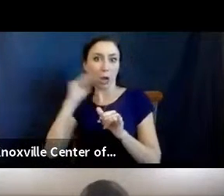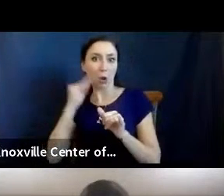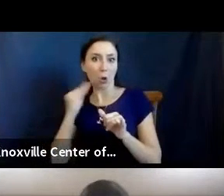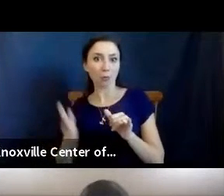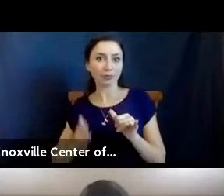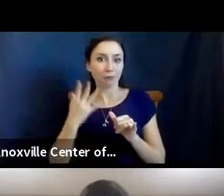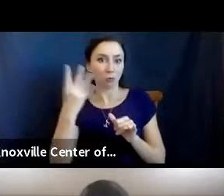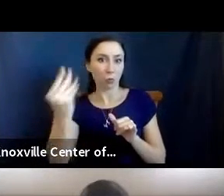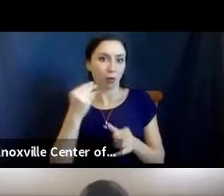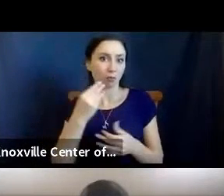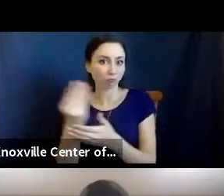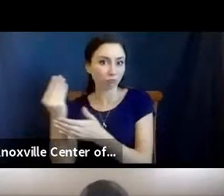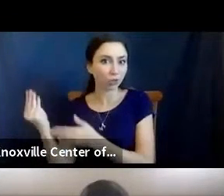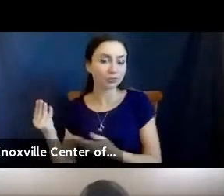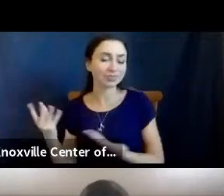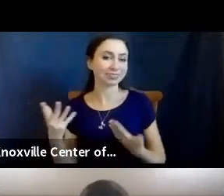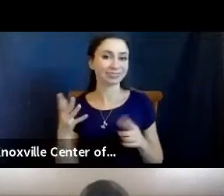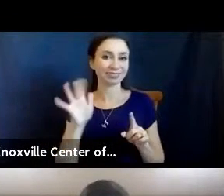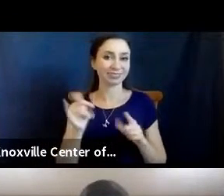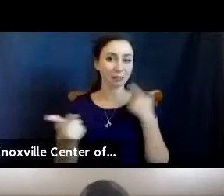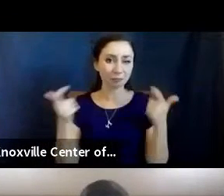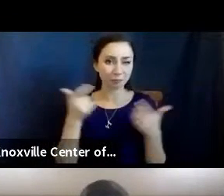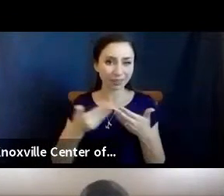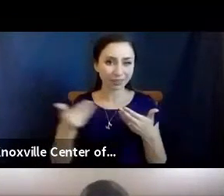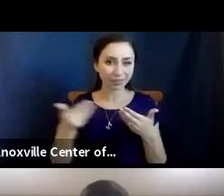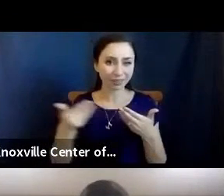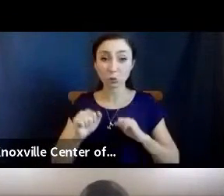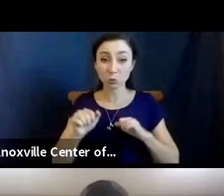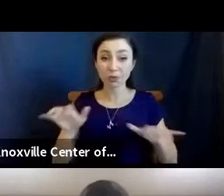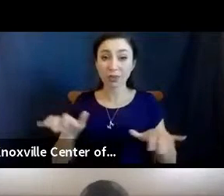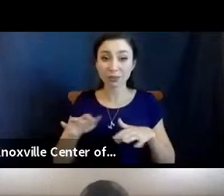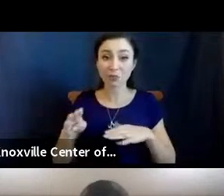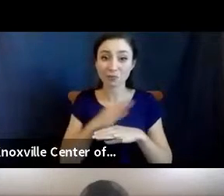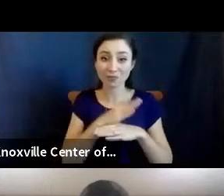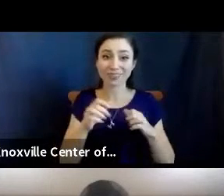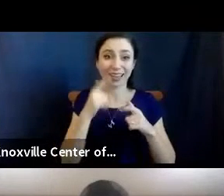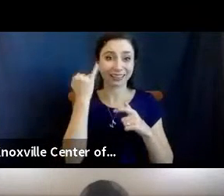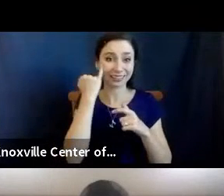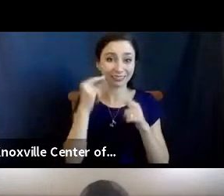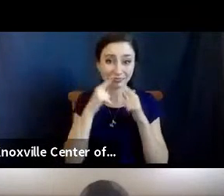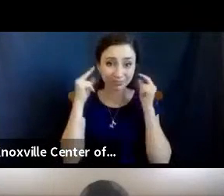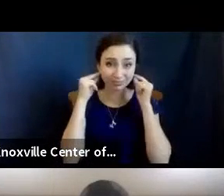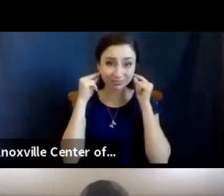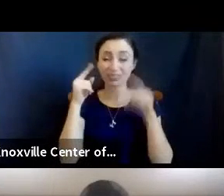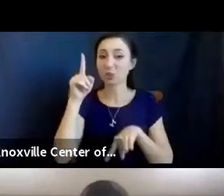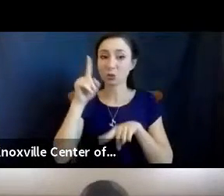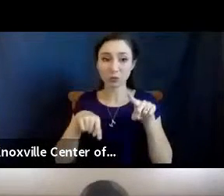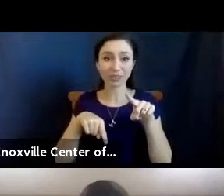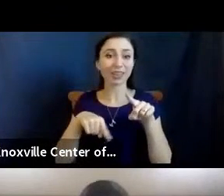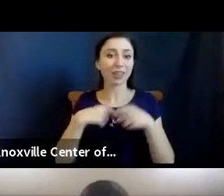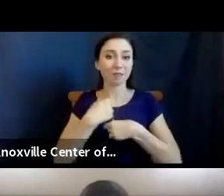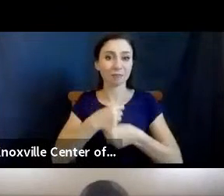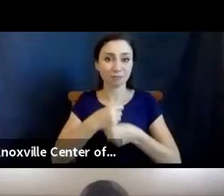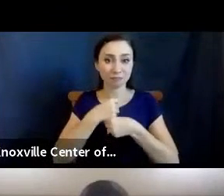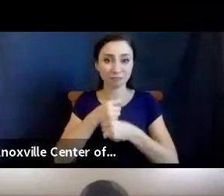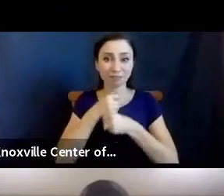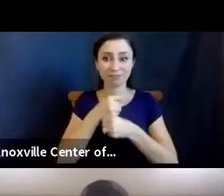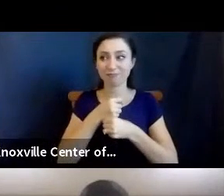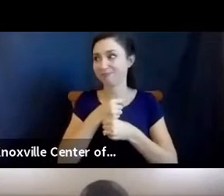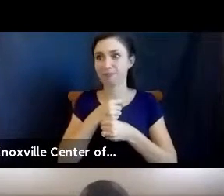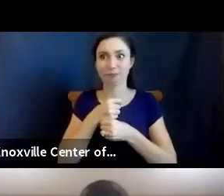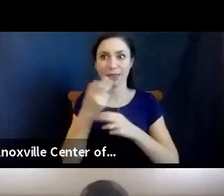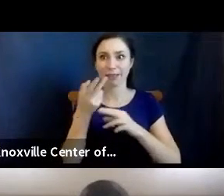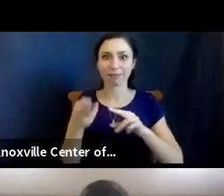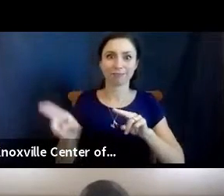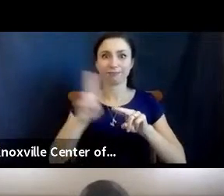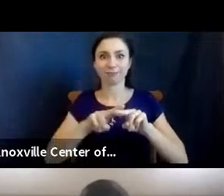retail. And that's the main thing, is you can do business with a mask on. You cannot manufacture an X% increase in demand